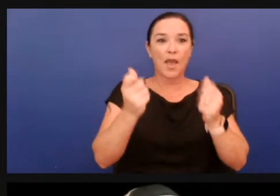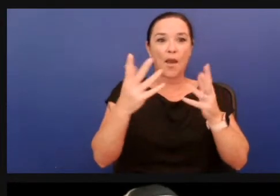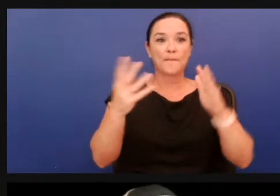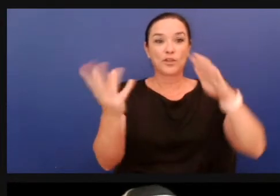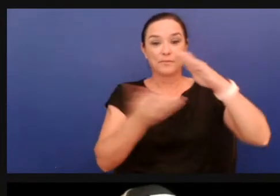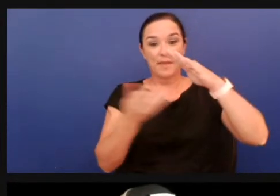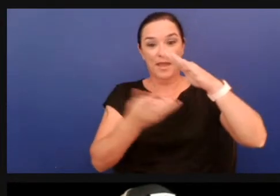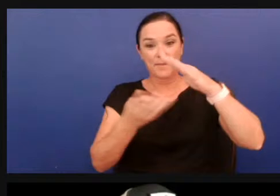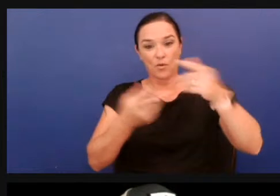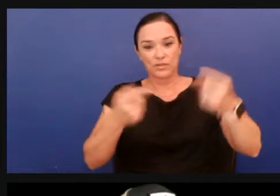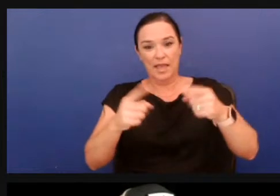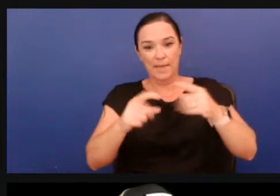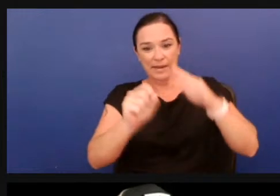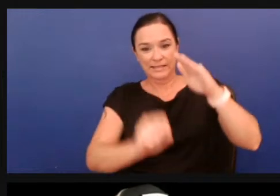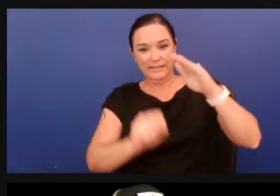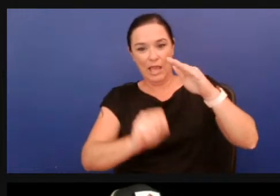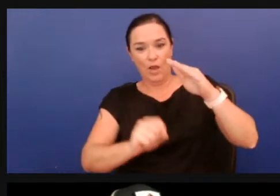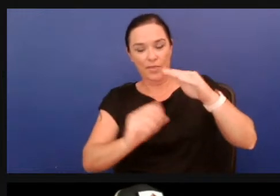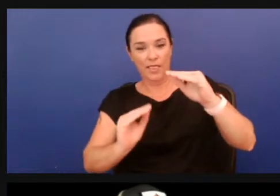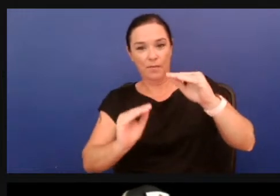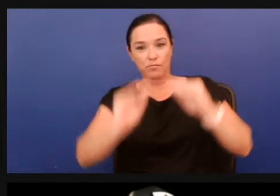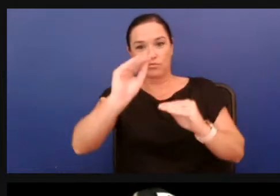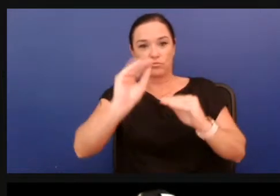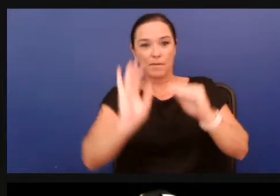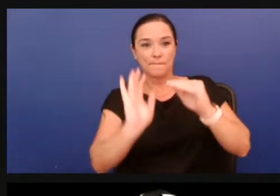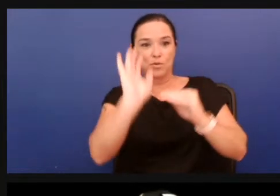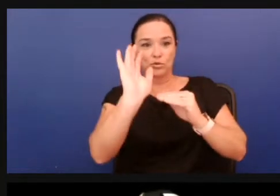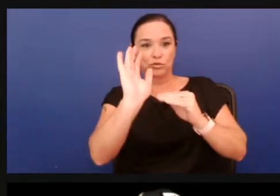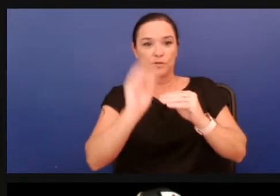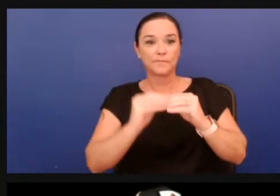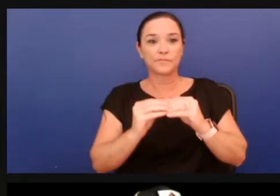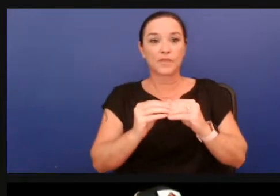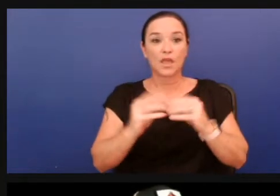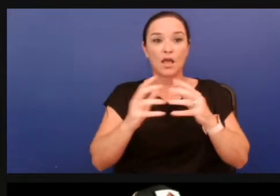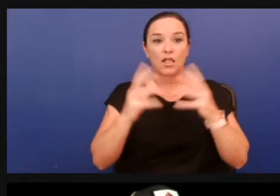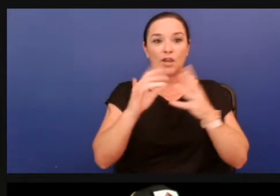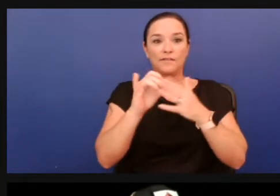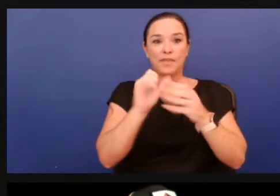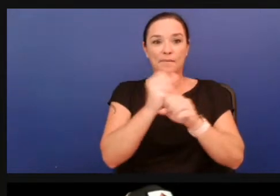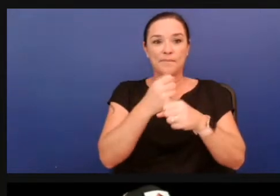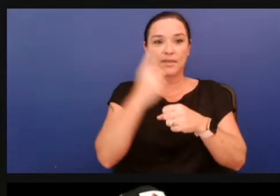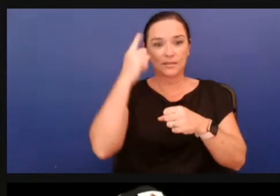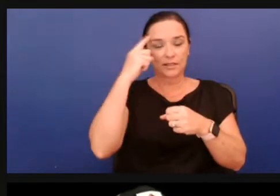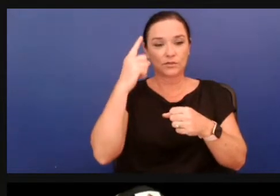collecting south of that area in the Kauai. Right, and that would make sense that why once